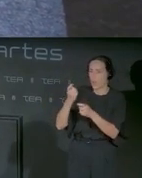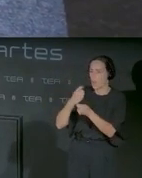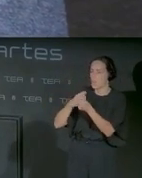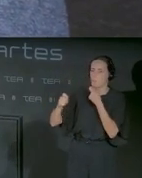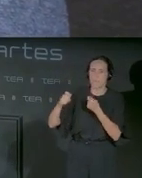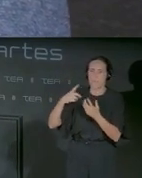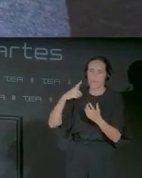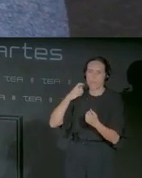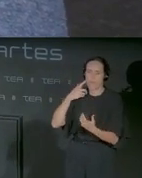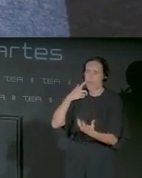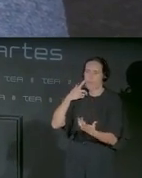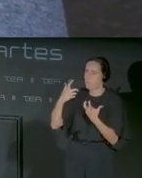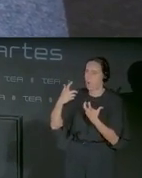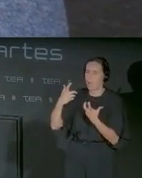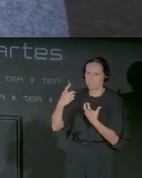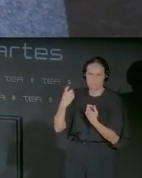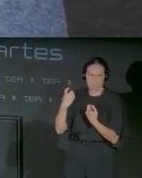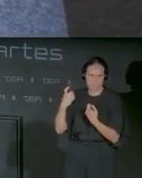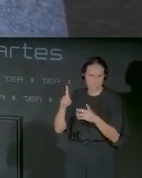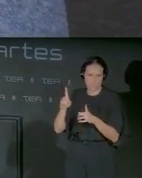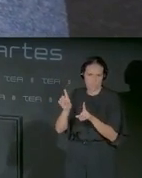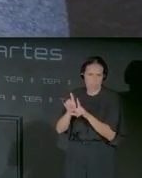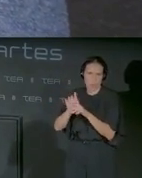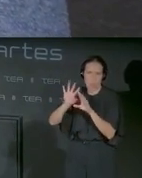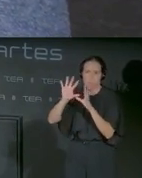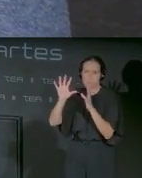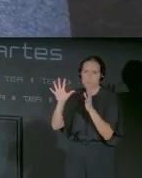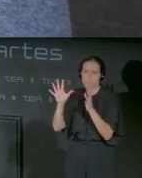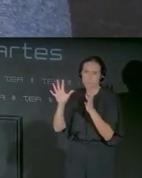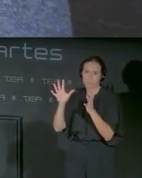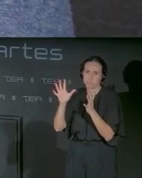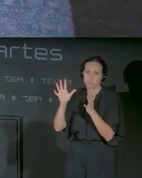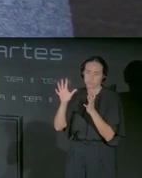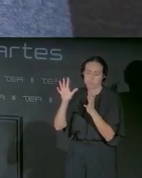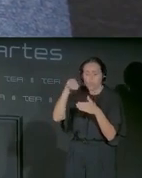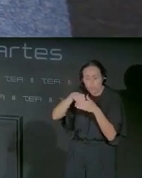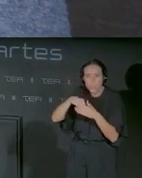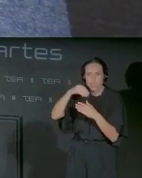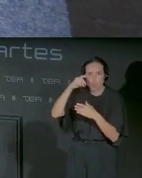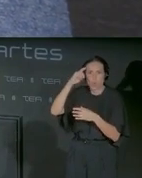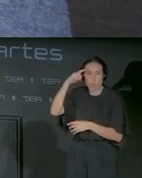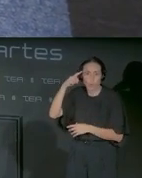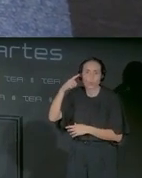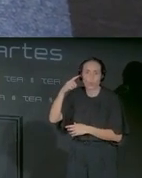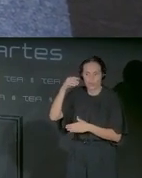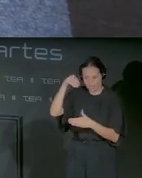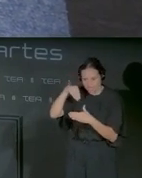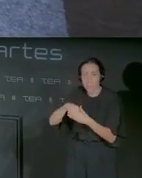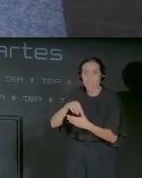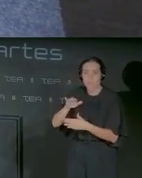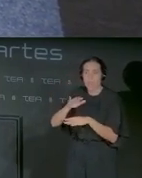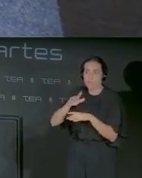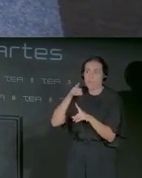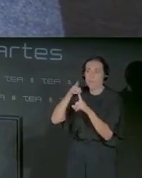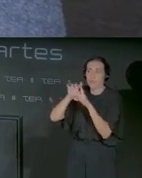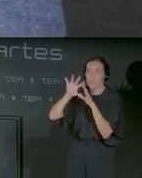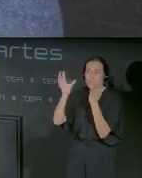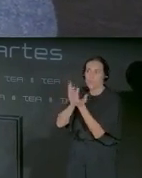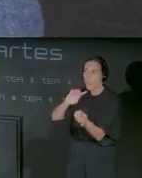content that changes the world. And if we create this in